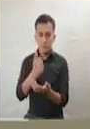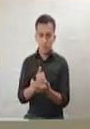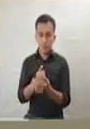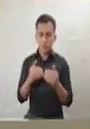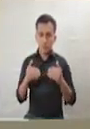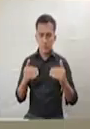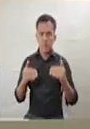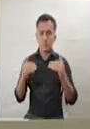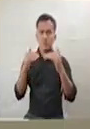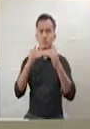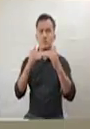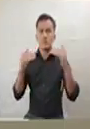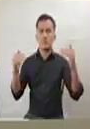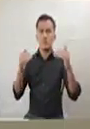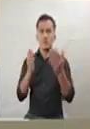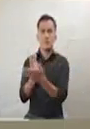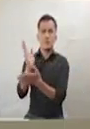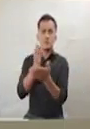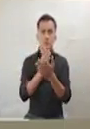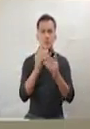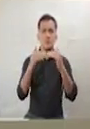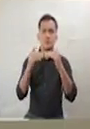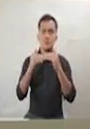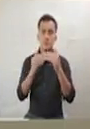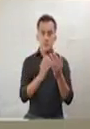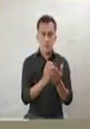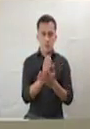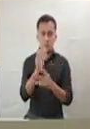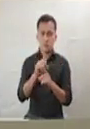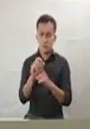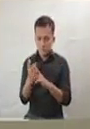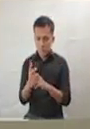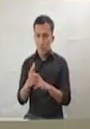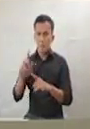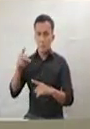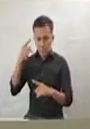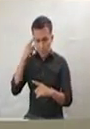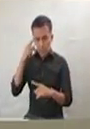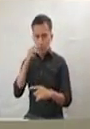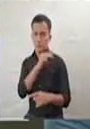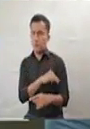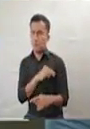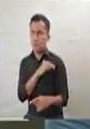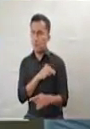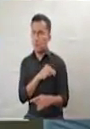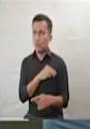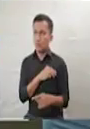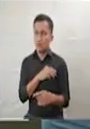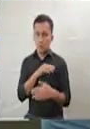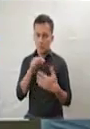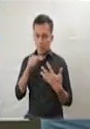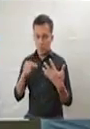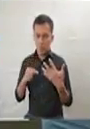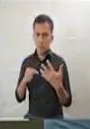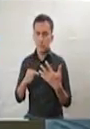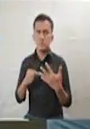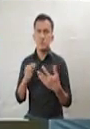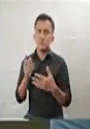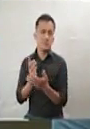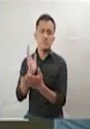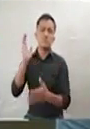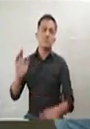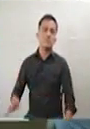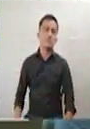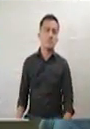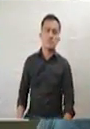in any aspect of right. Right of social right, political, moral, and all aspect of right. Thank